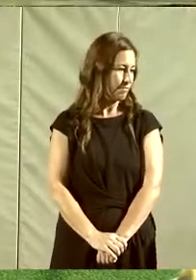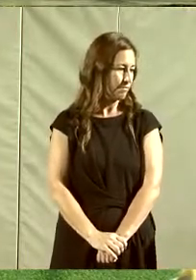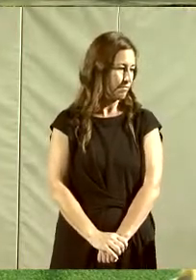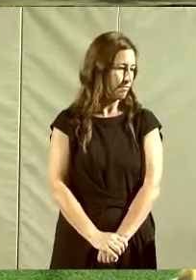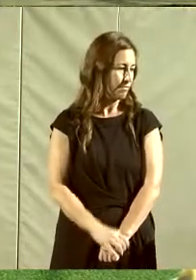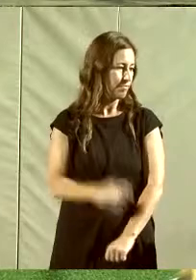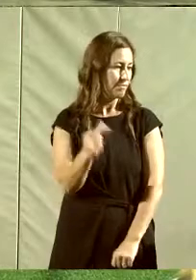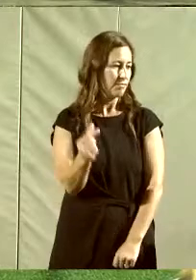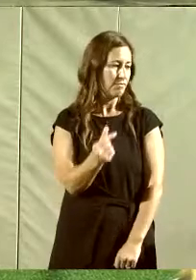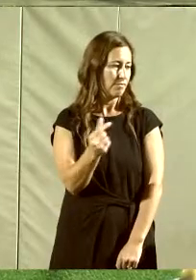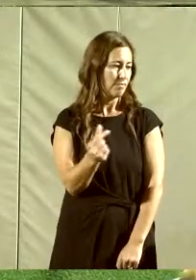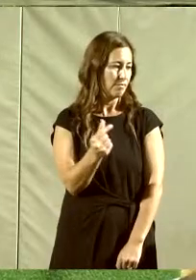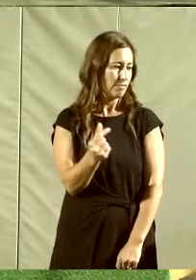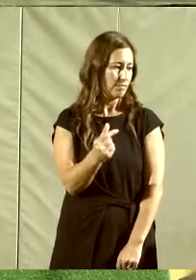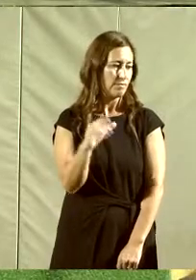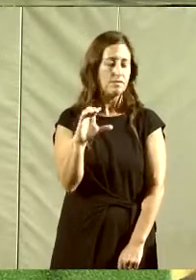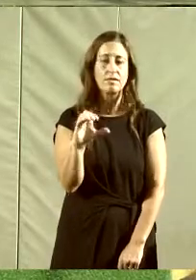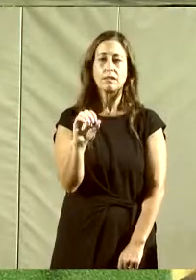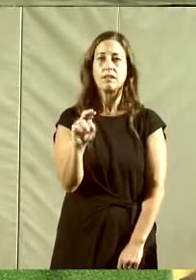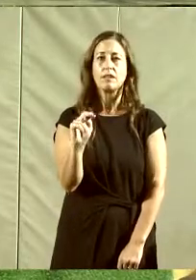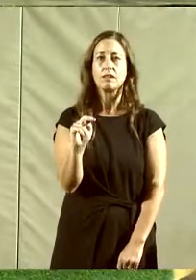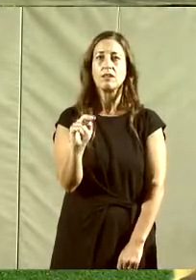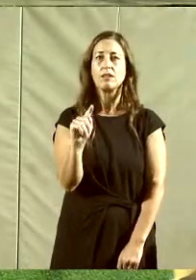Giselle Contreras Benitez.